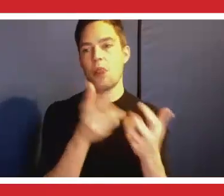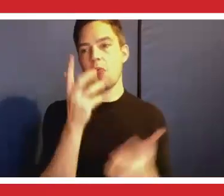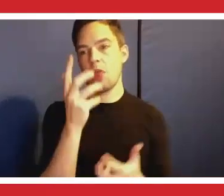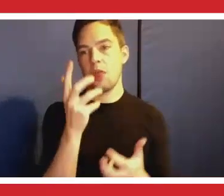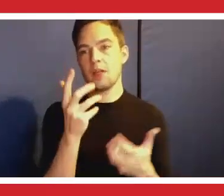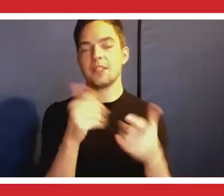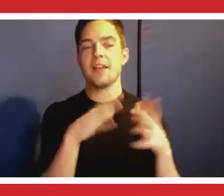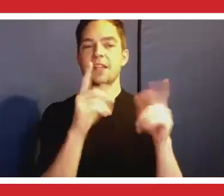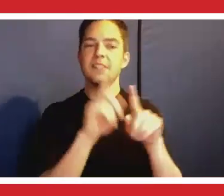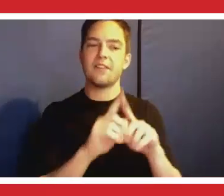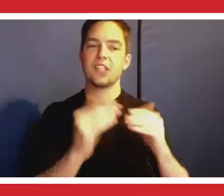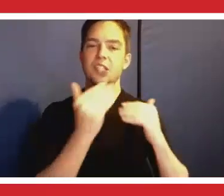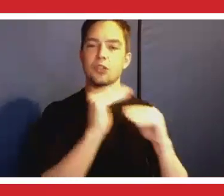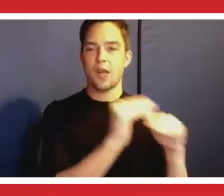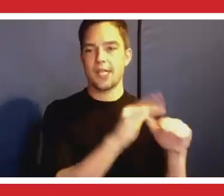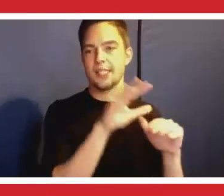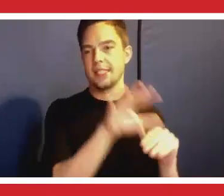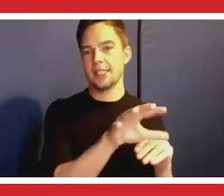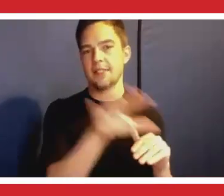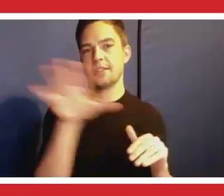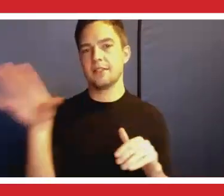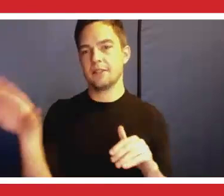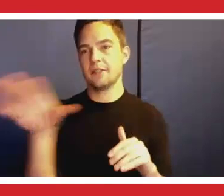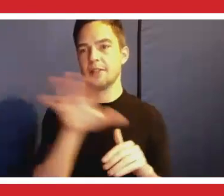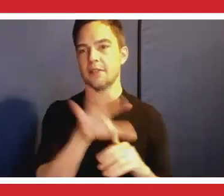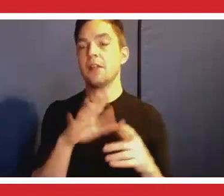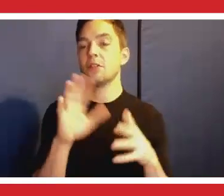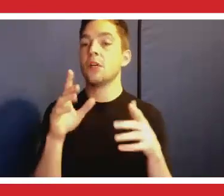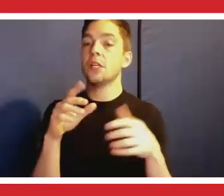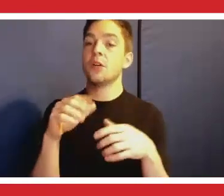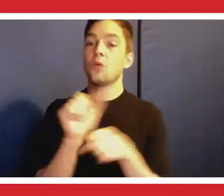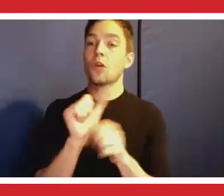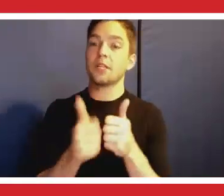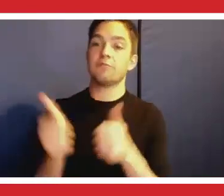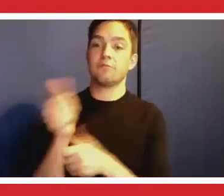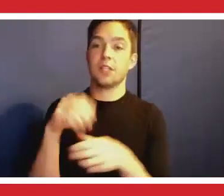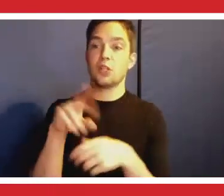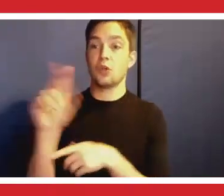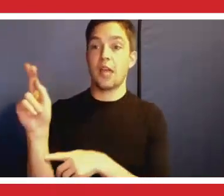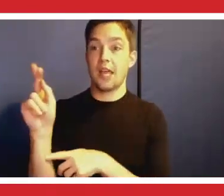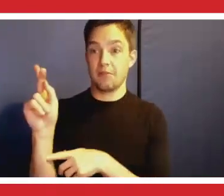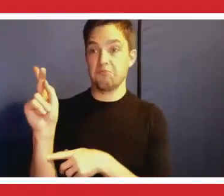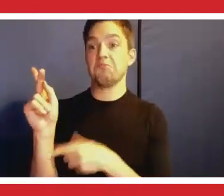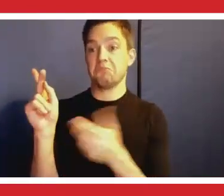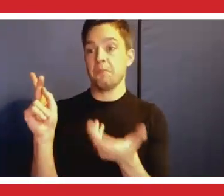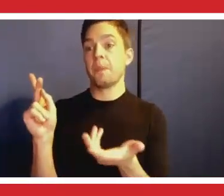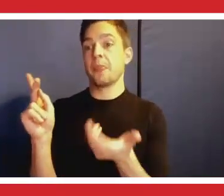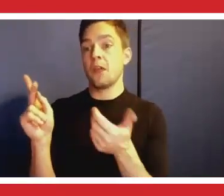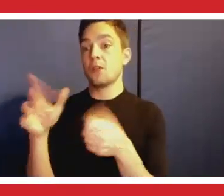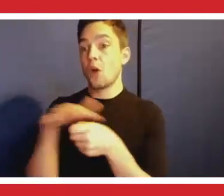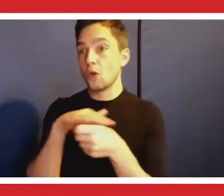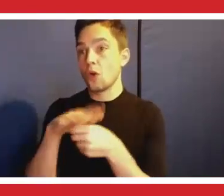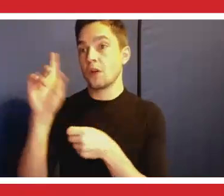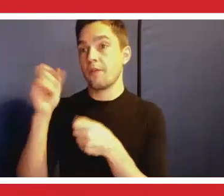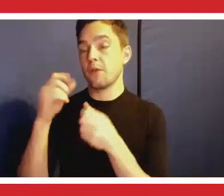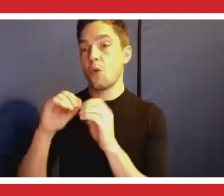constraints. And again, what I've learned from working chiefly in the UK is that the way that local government organisations